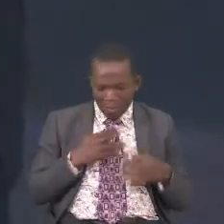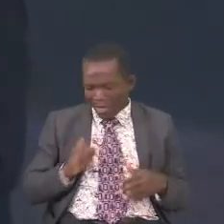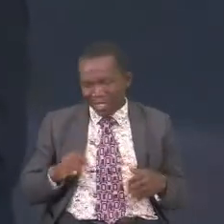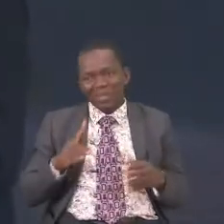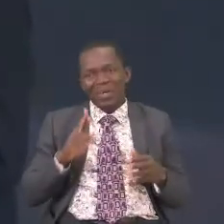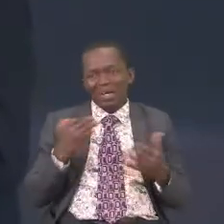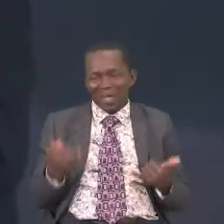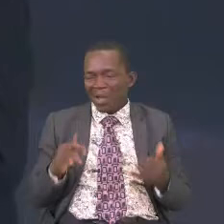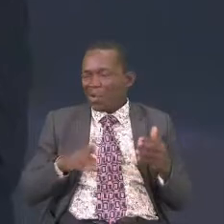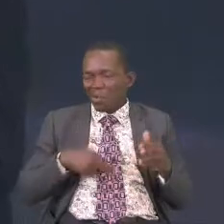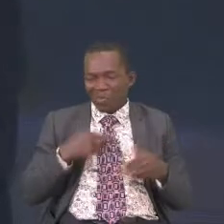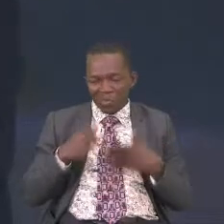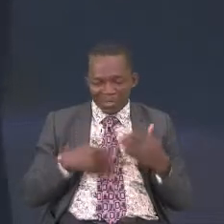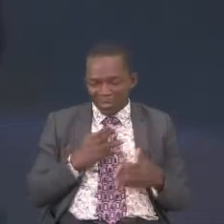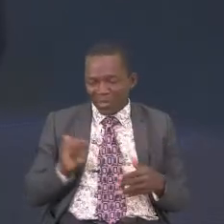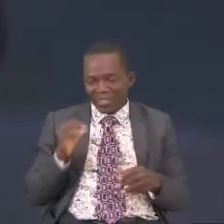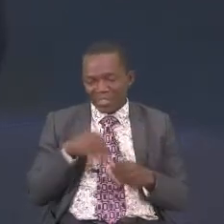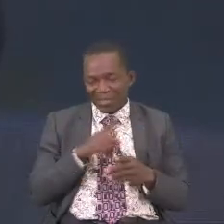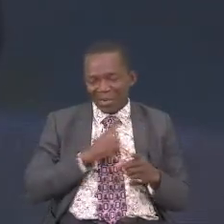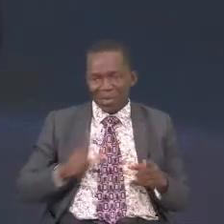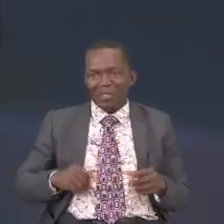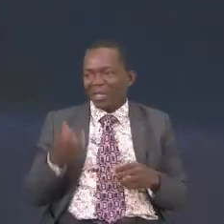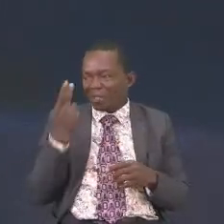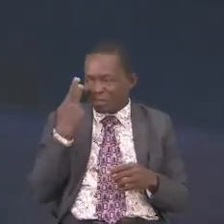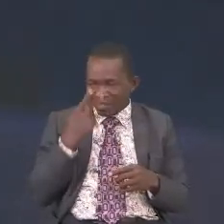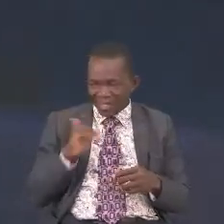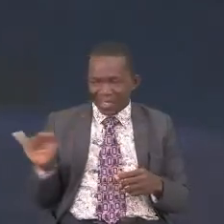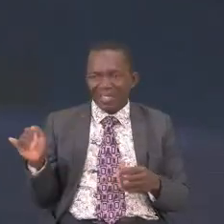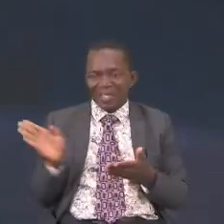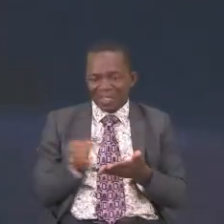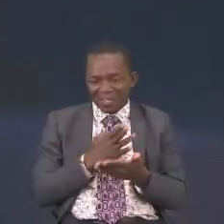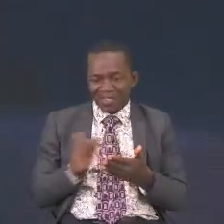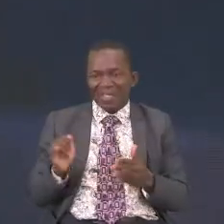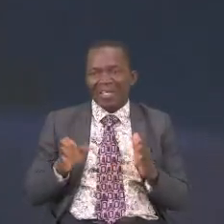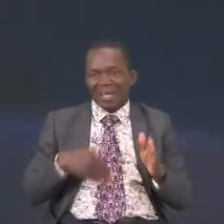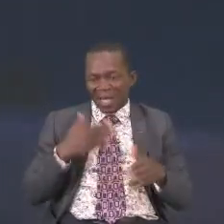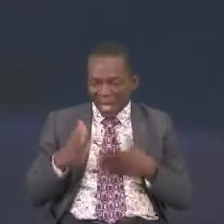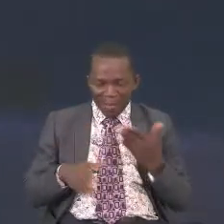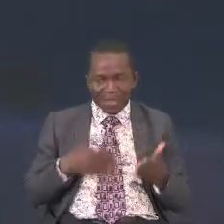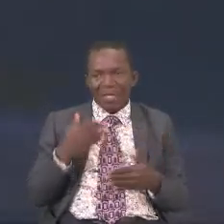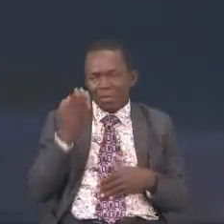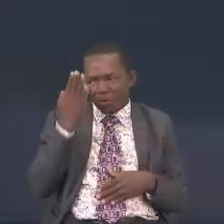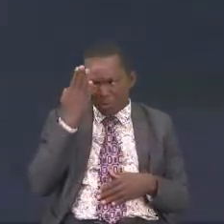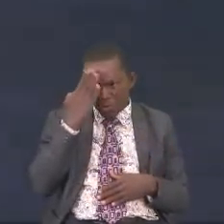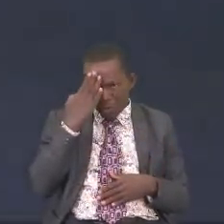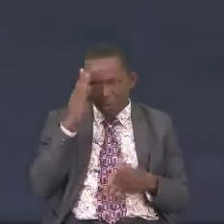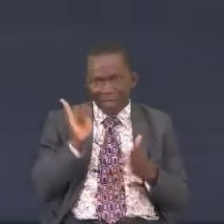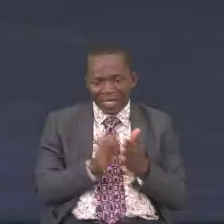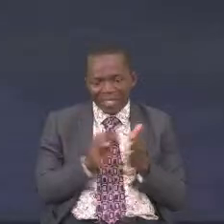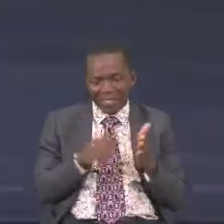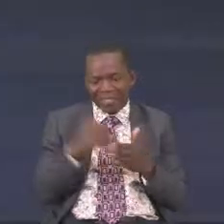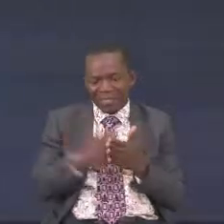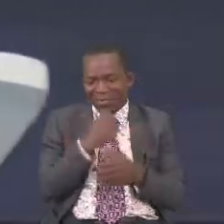the Lord, and you are singing, and you are happy, and you are excited, because you know this coming